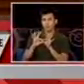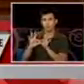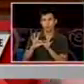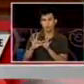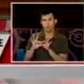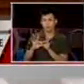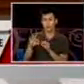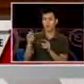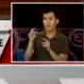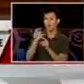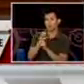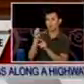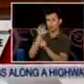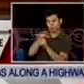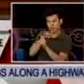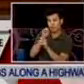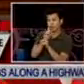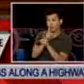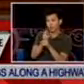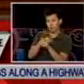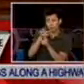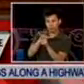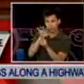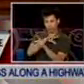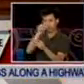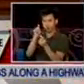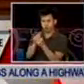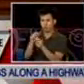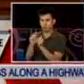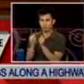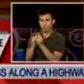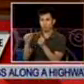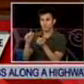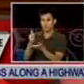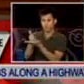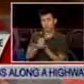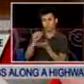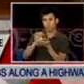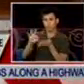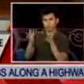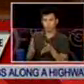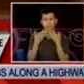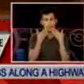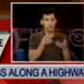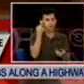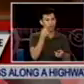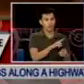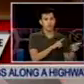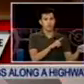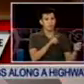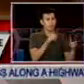if my observations were correct. So I had to engage their help. Thank you. Counsel for the